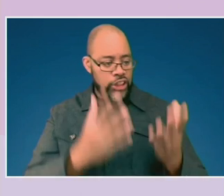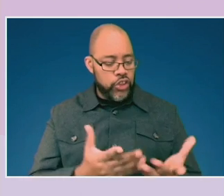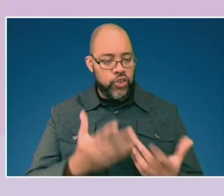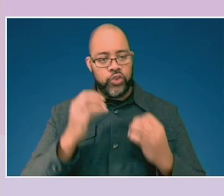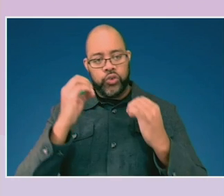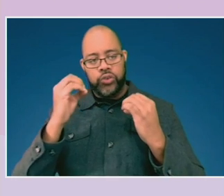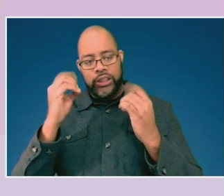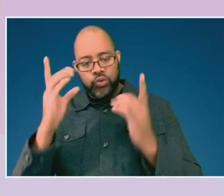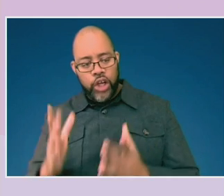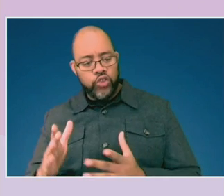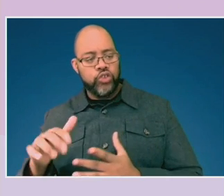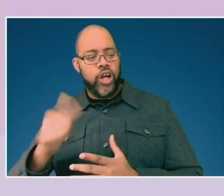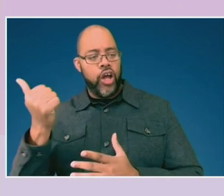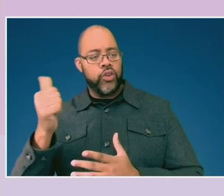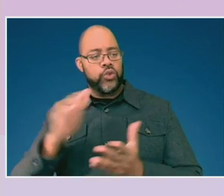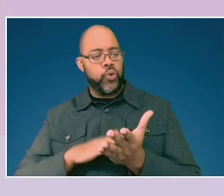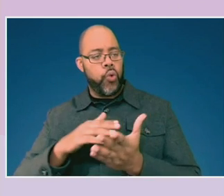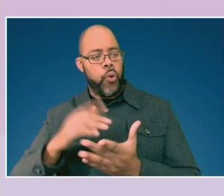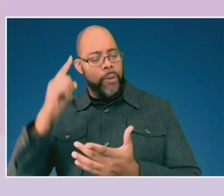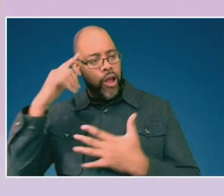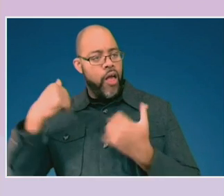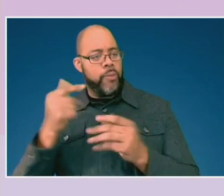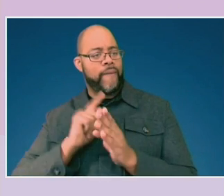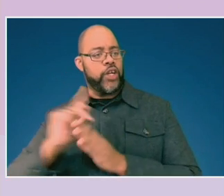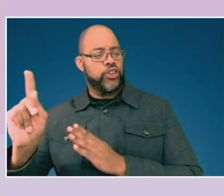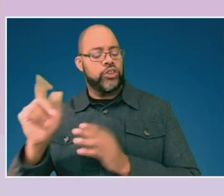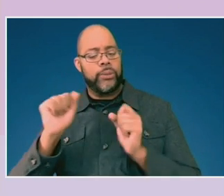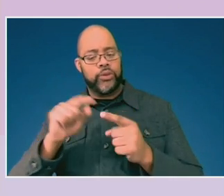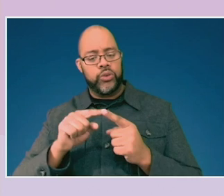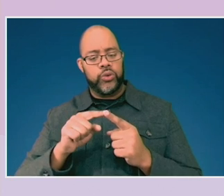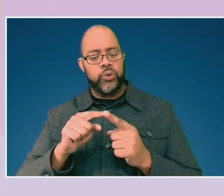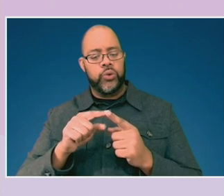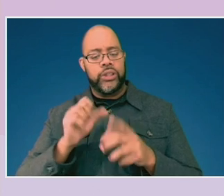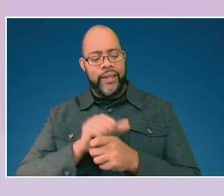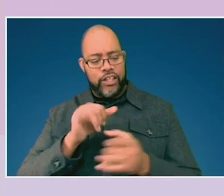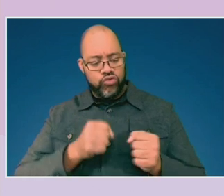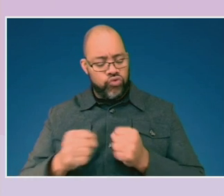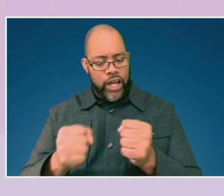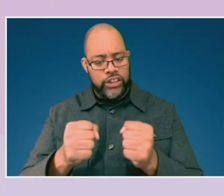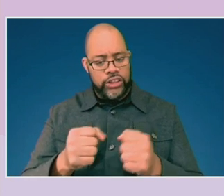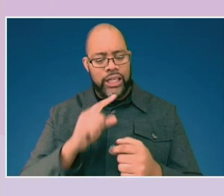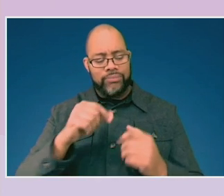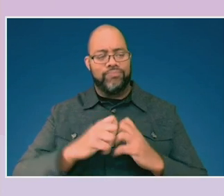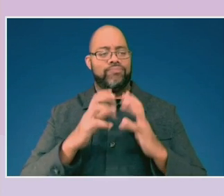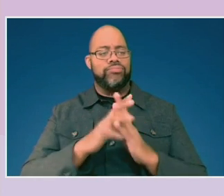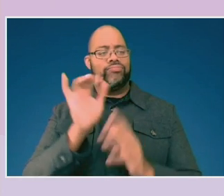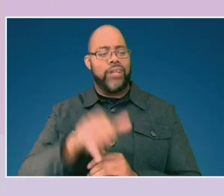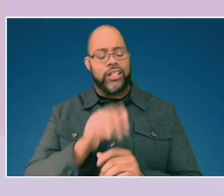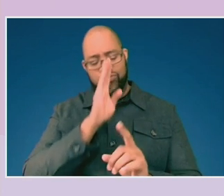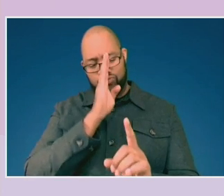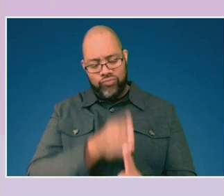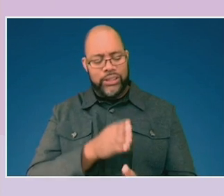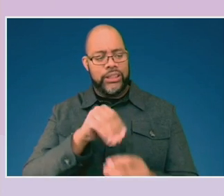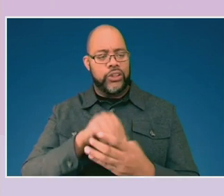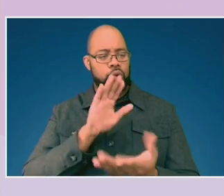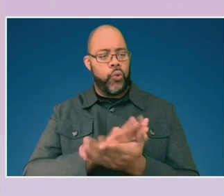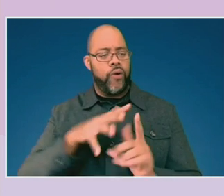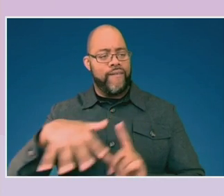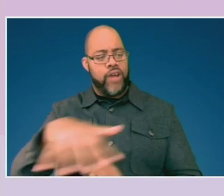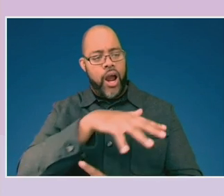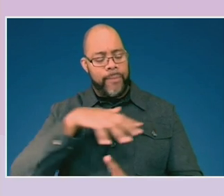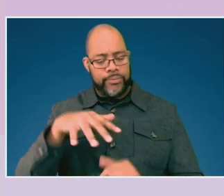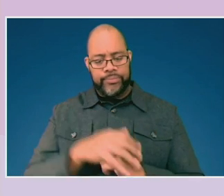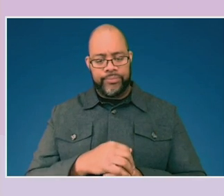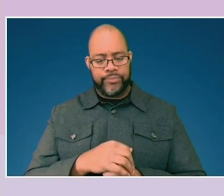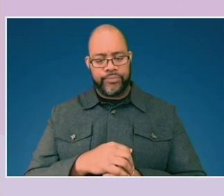educators, other school mental health professionals, to be able to take these strategies and then implement them directly in the school environment